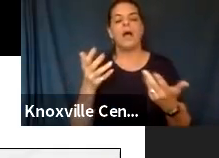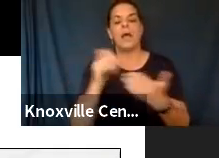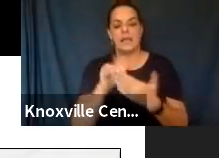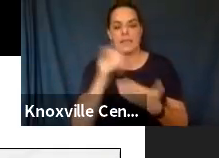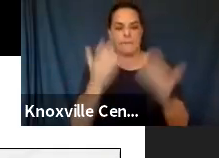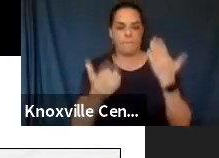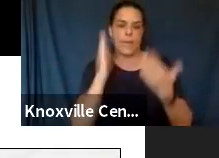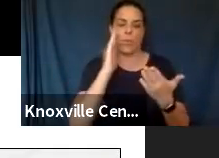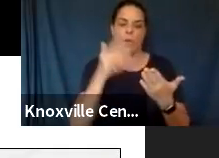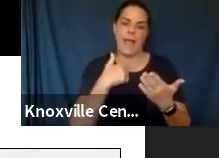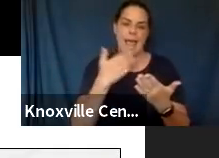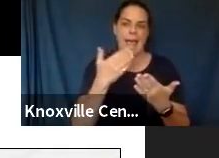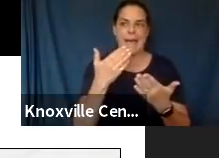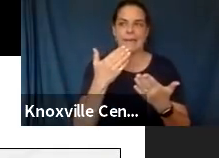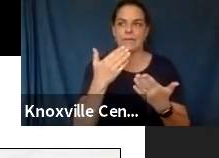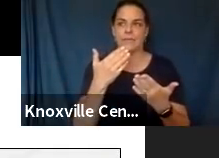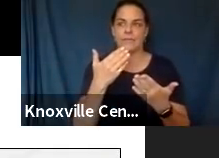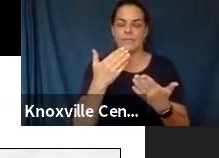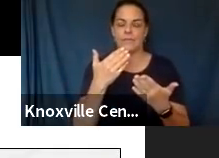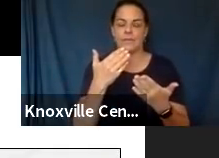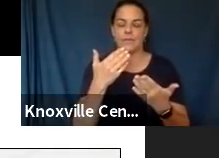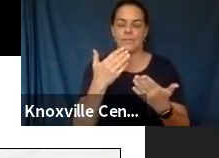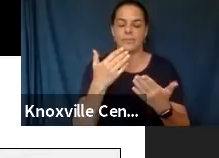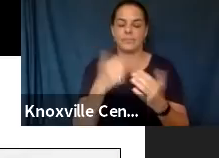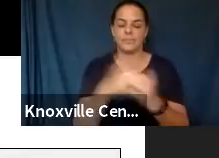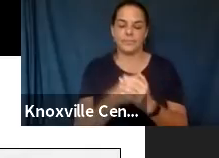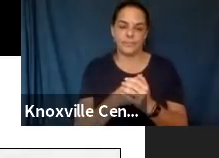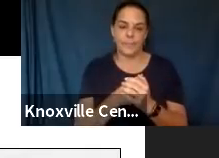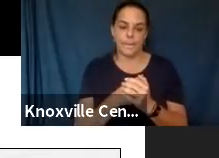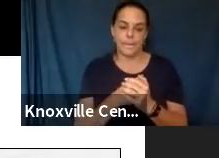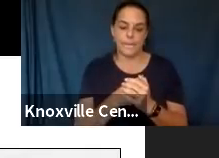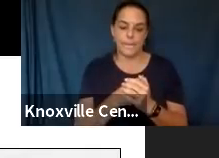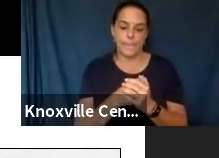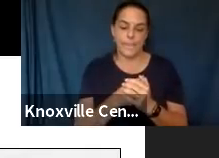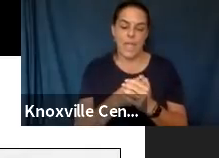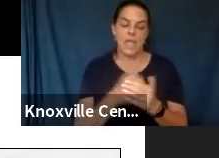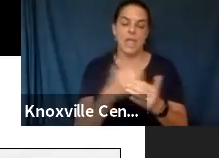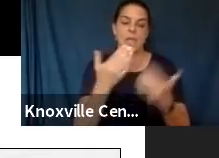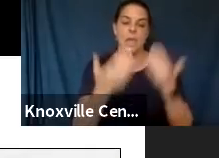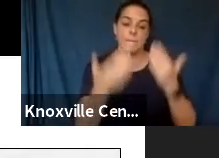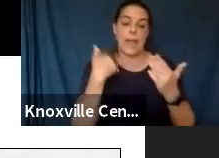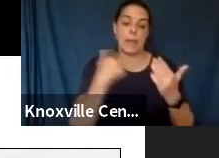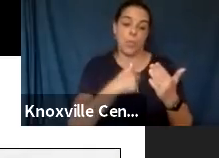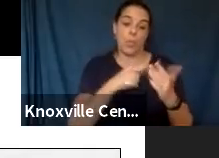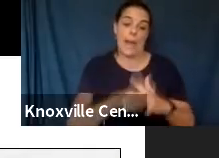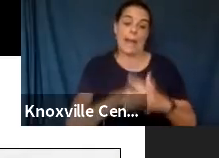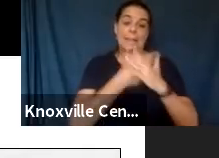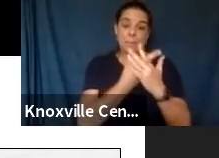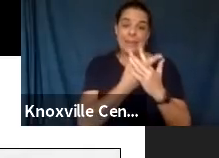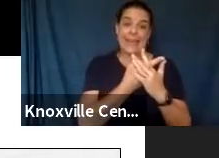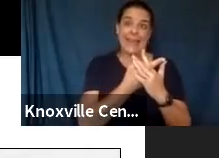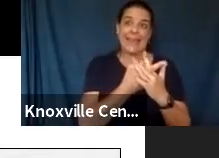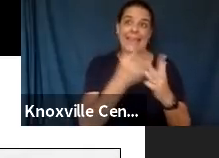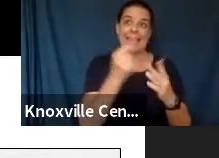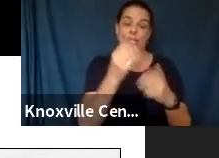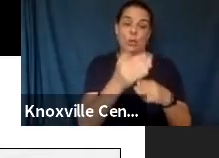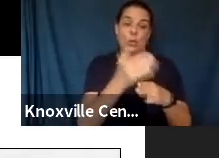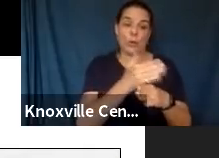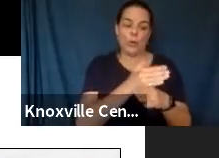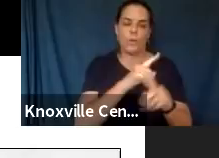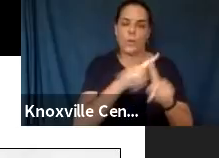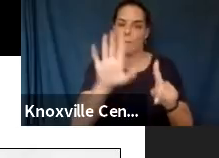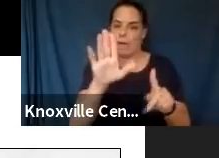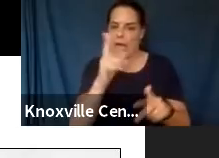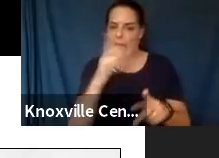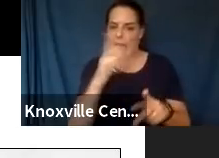may be some momentum that we're at least in the very beginning of picking up, but we can't. I mean, what I would caution is